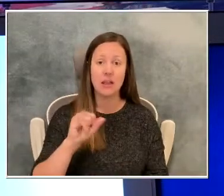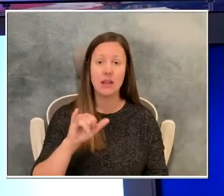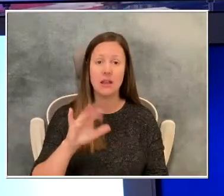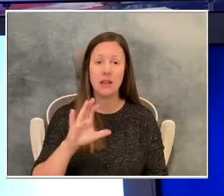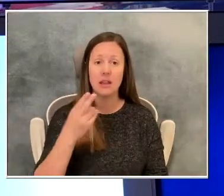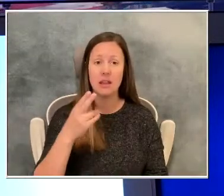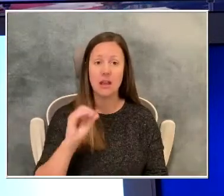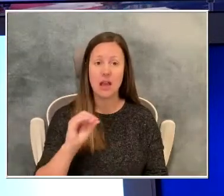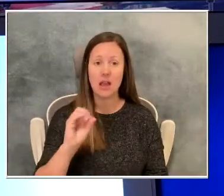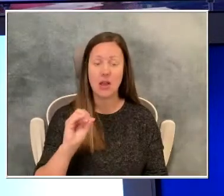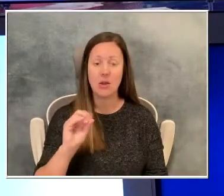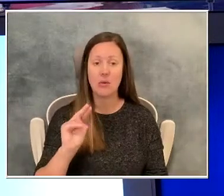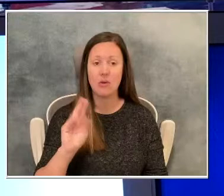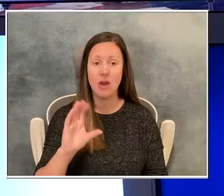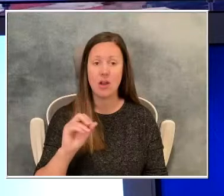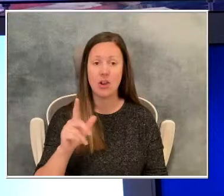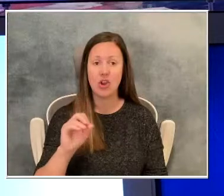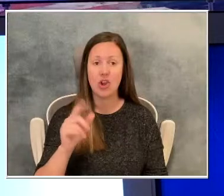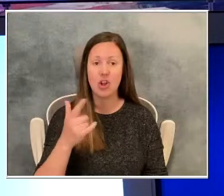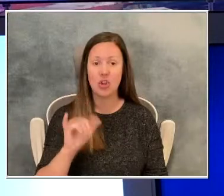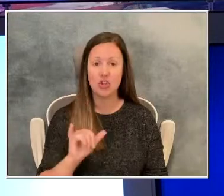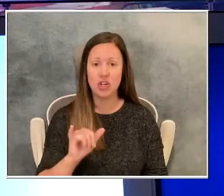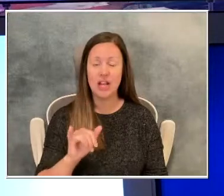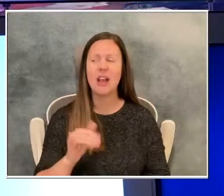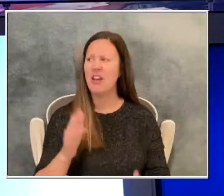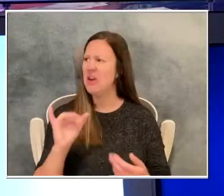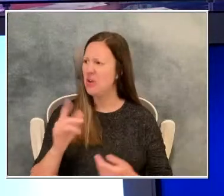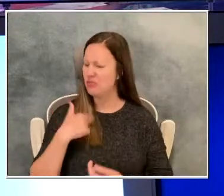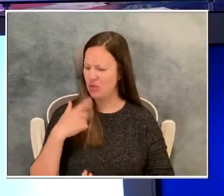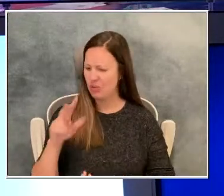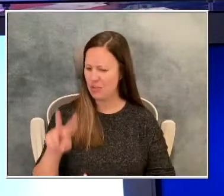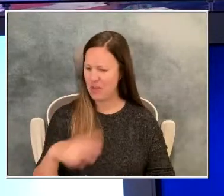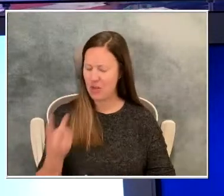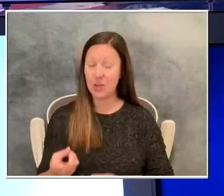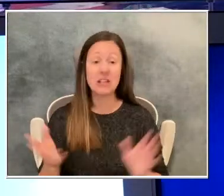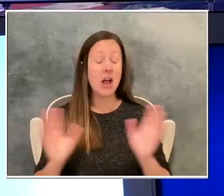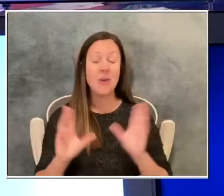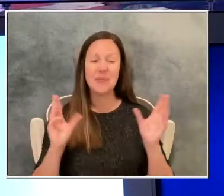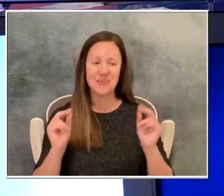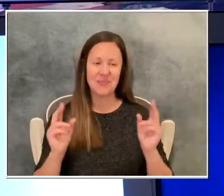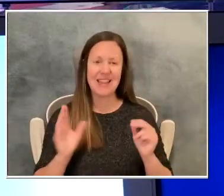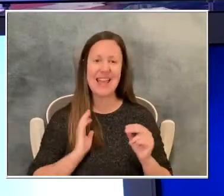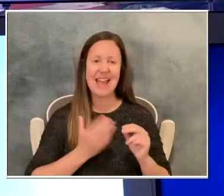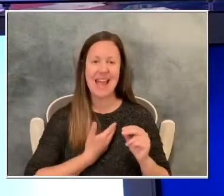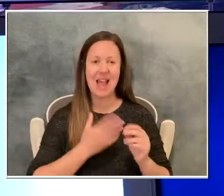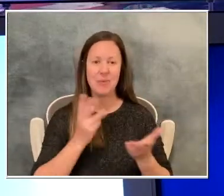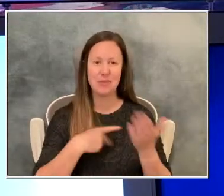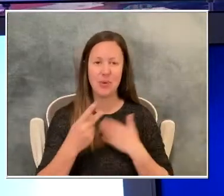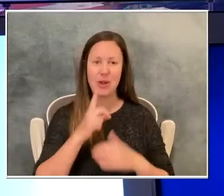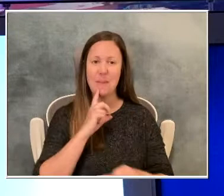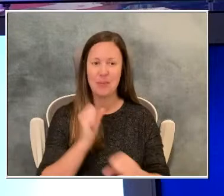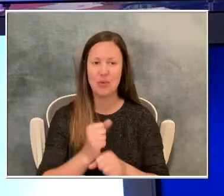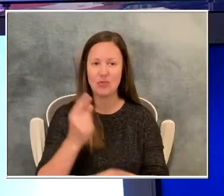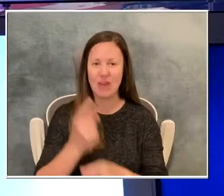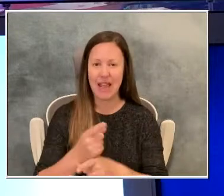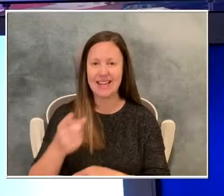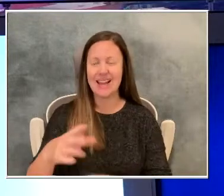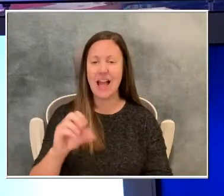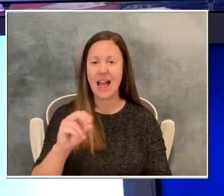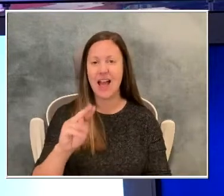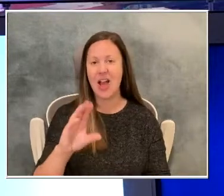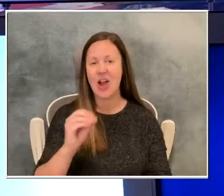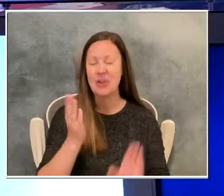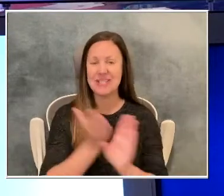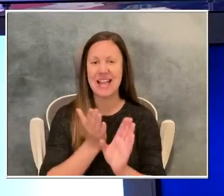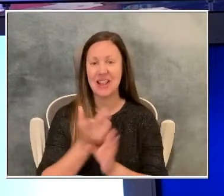We did it backwards. I do think that a lot, okay? No. Our program is called Oncopsychology. Okay, good. Okay, but so we you wanted to get it stand wrong. out. Okay, yes, gotcha. we